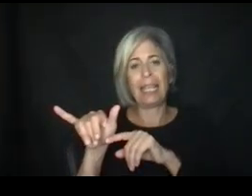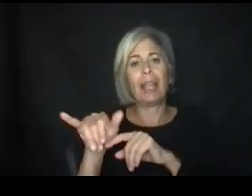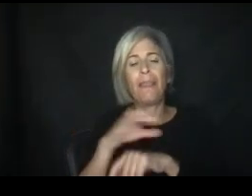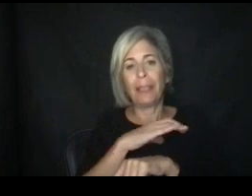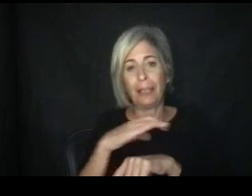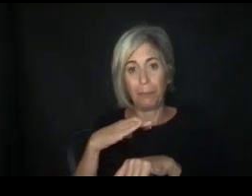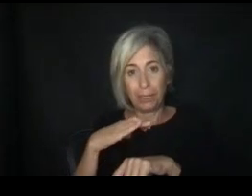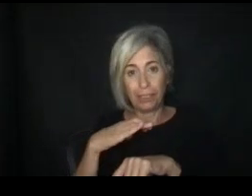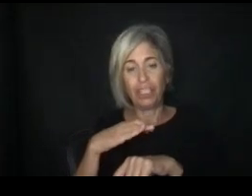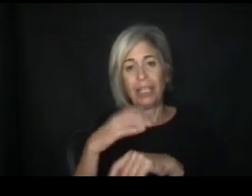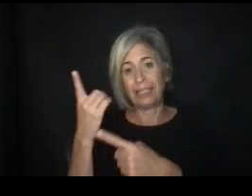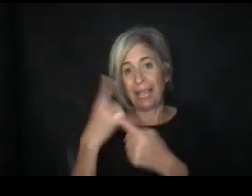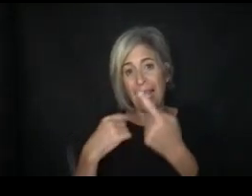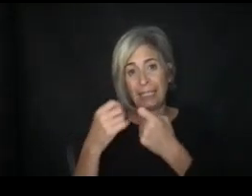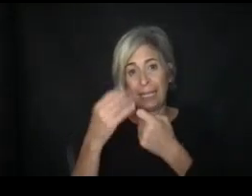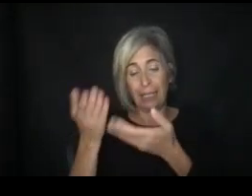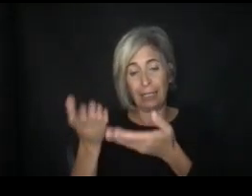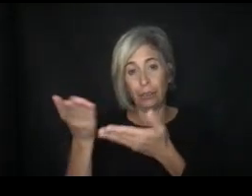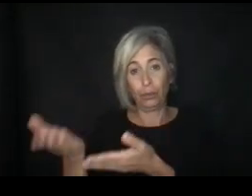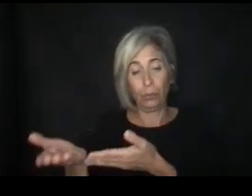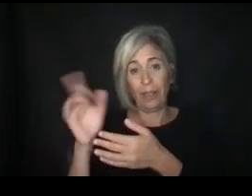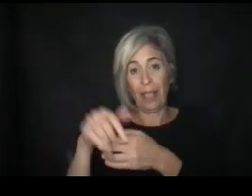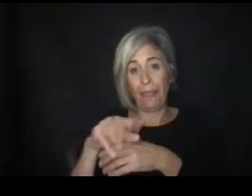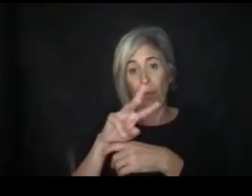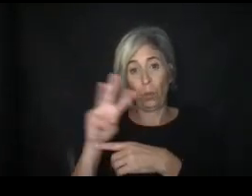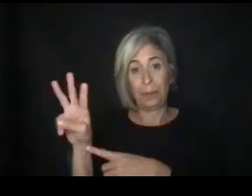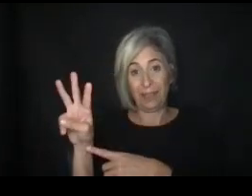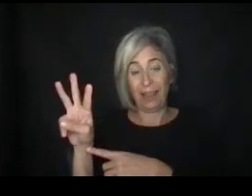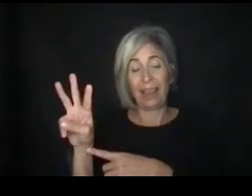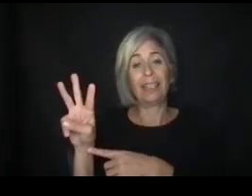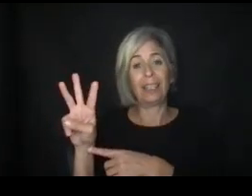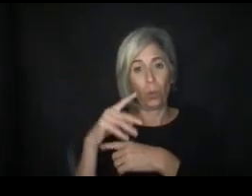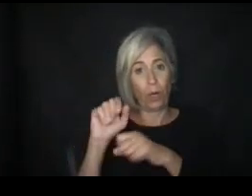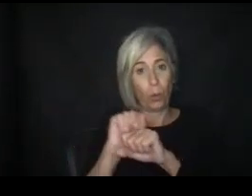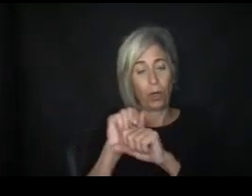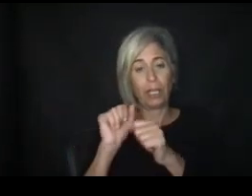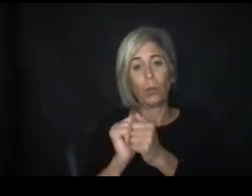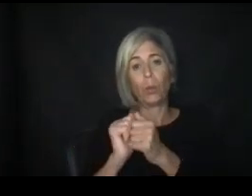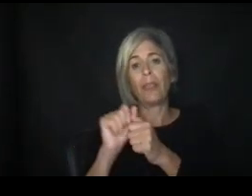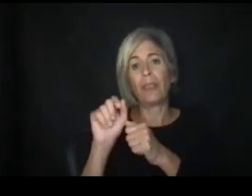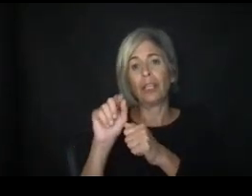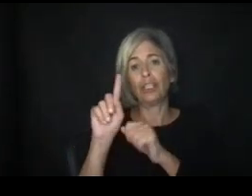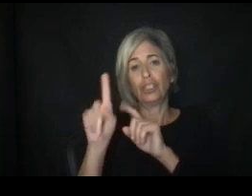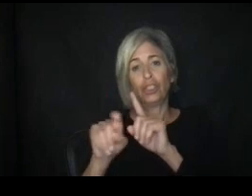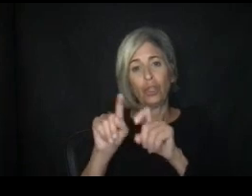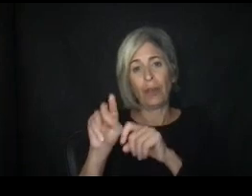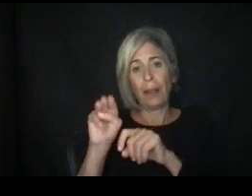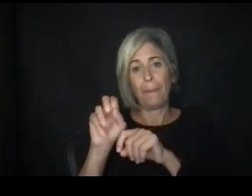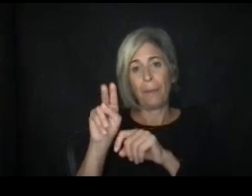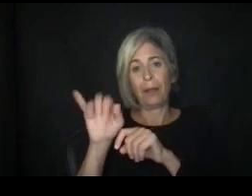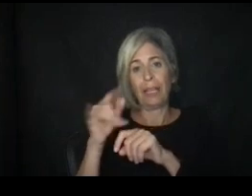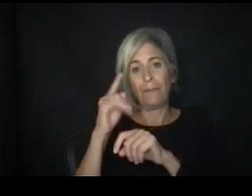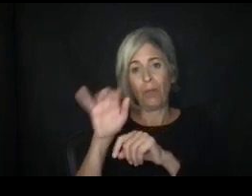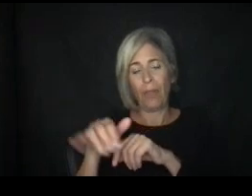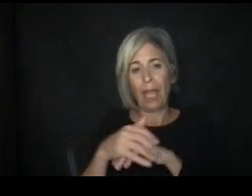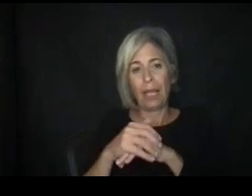to present that on our website, and we're working with SurveyMonkey now to present that.